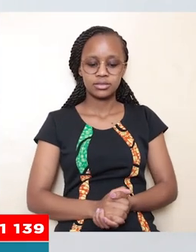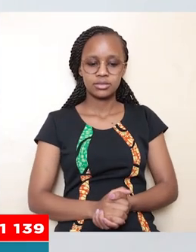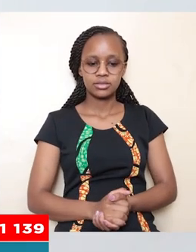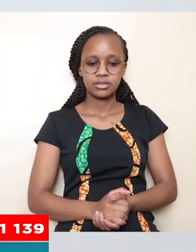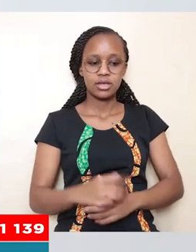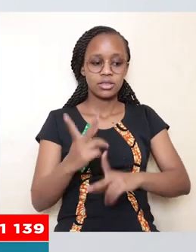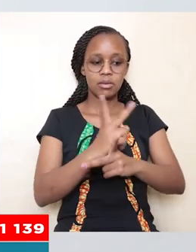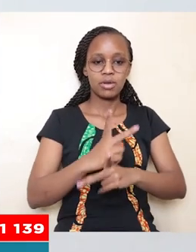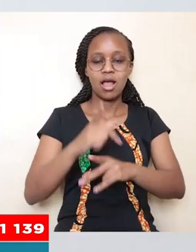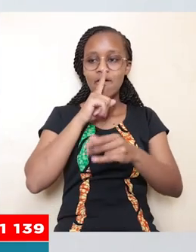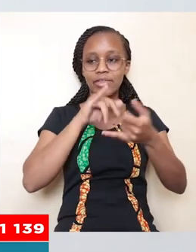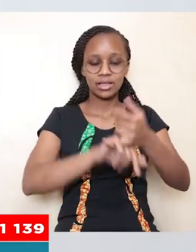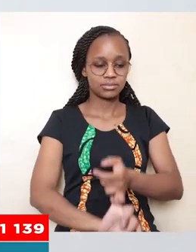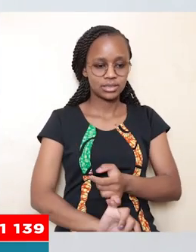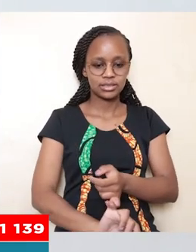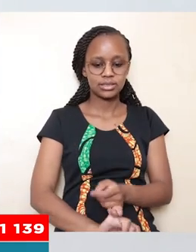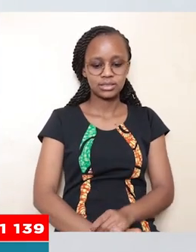Those are the protections of the husband.